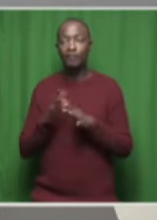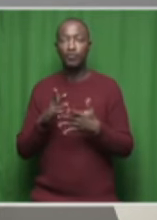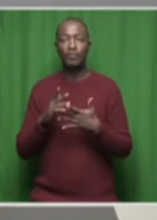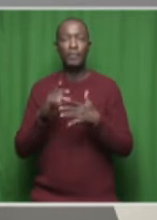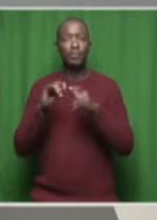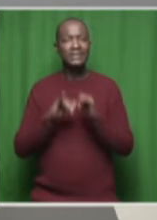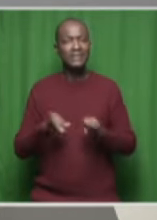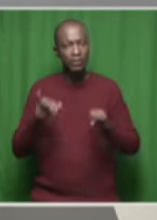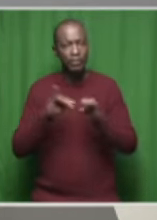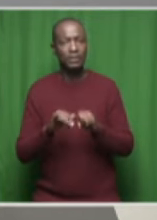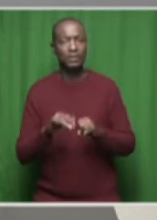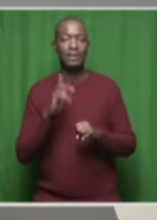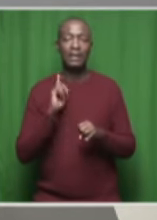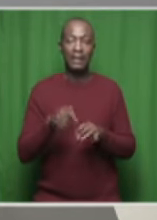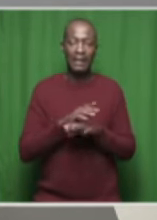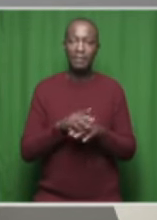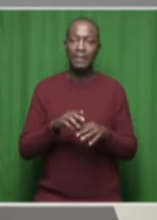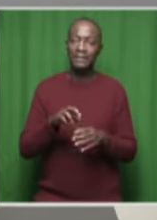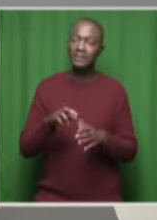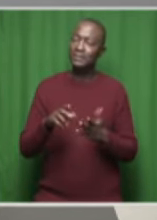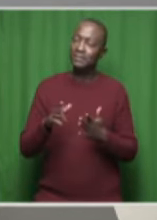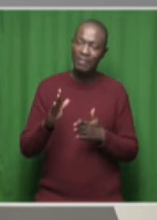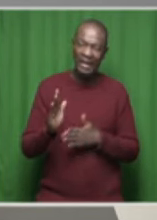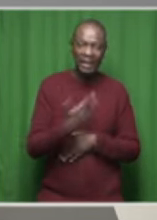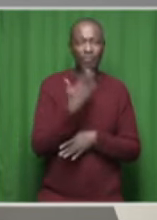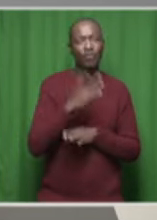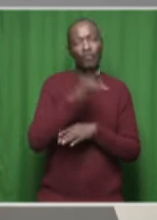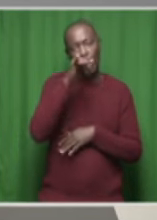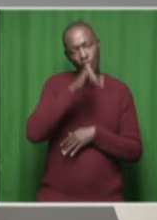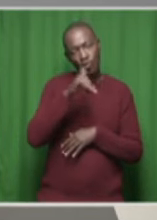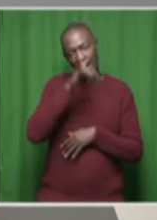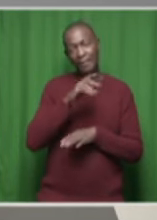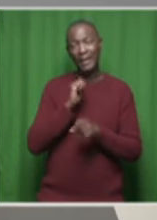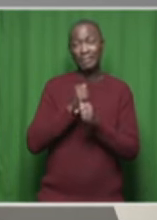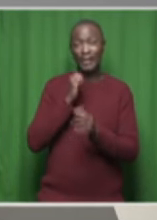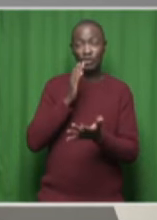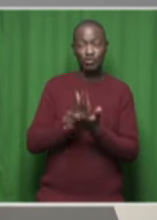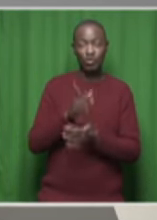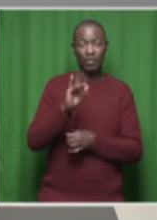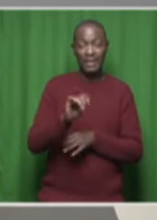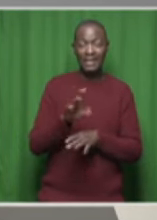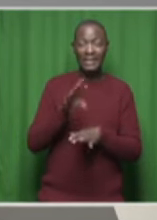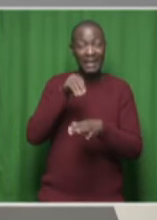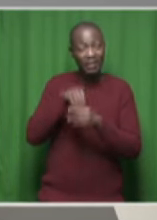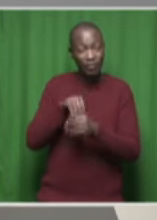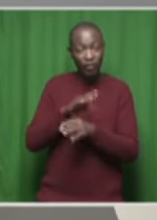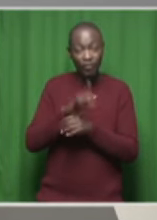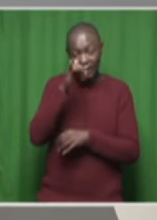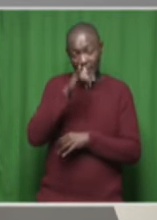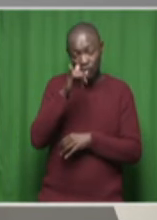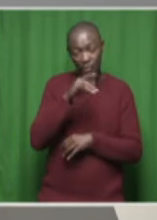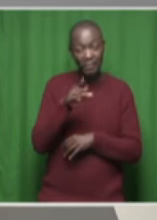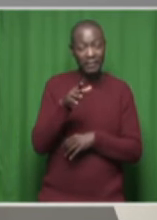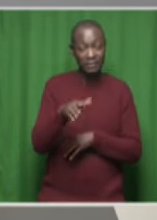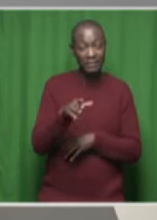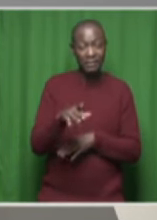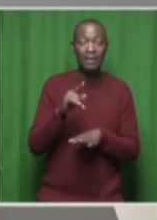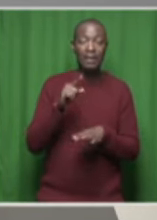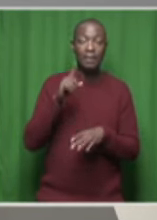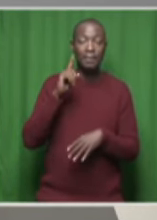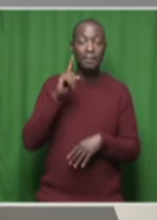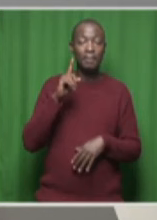seriously, it must root out crime and ensure that those who are involved in criminal activities are